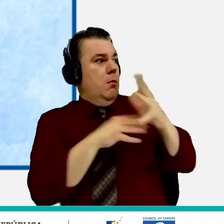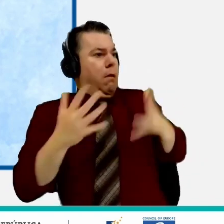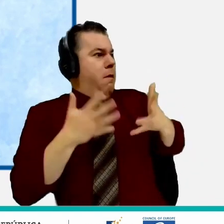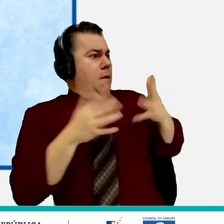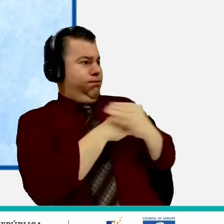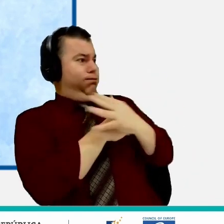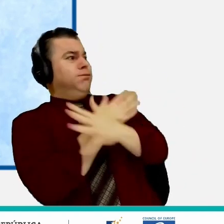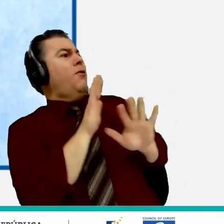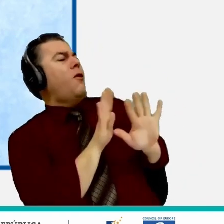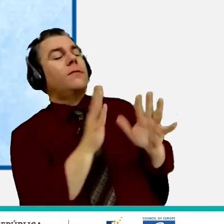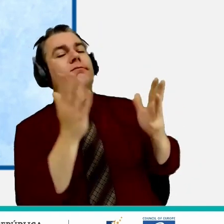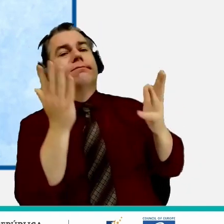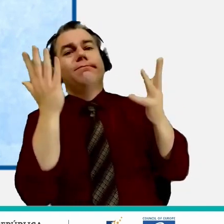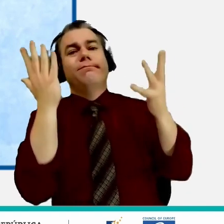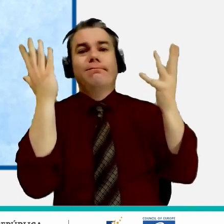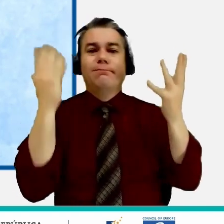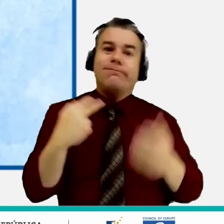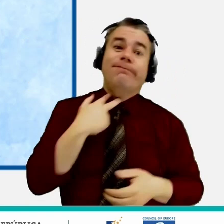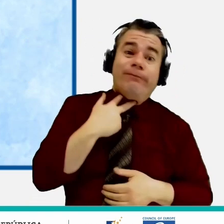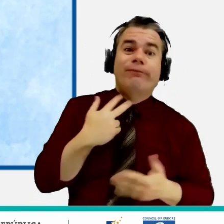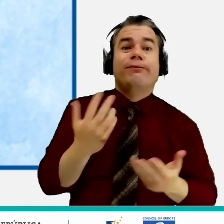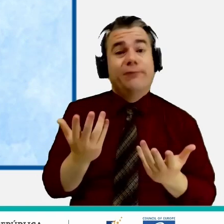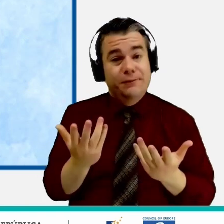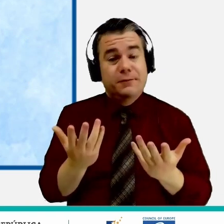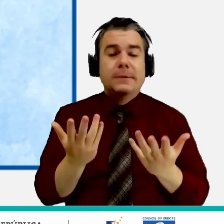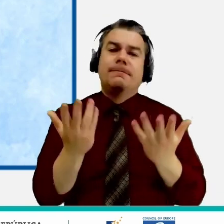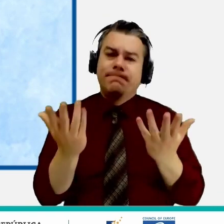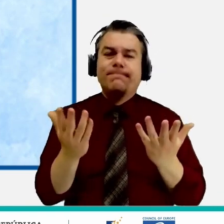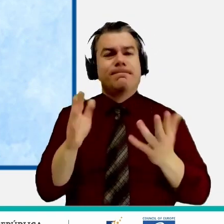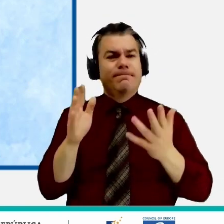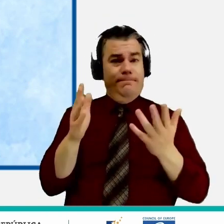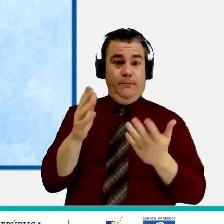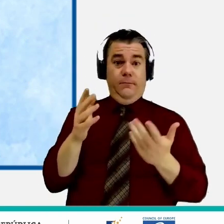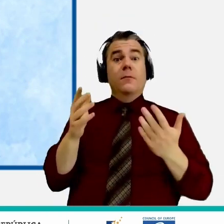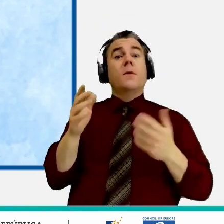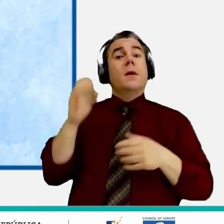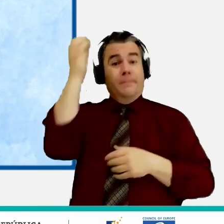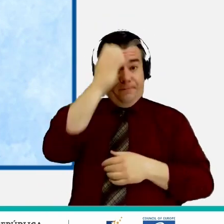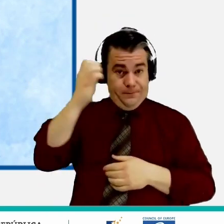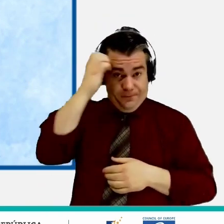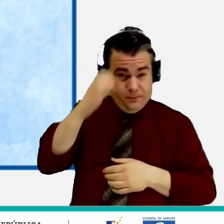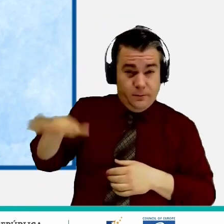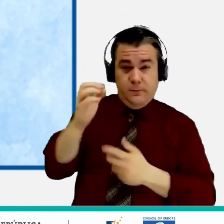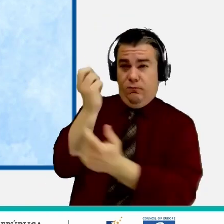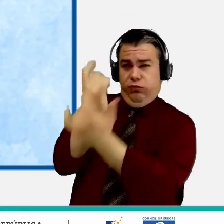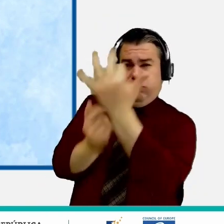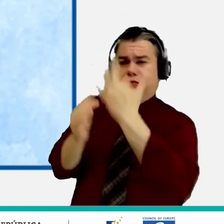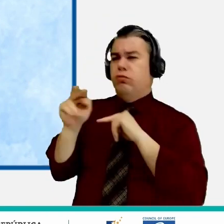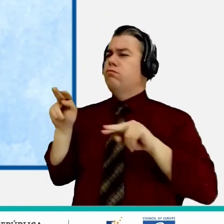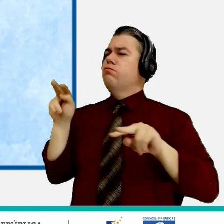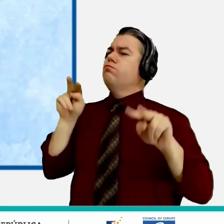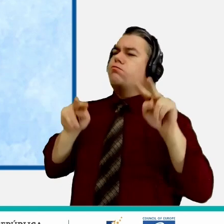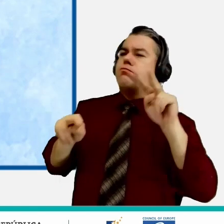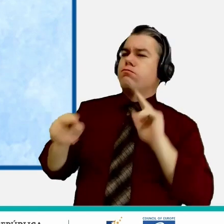at a pan-European level, we have already done a wildfire risk across the European continent, and also the first